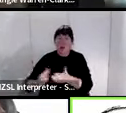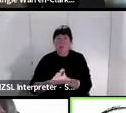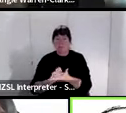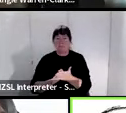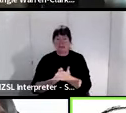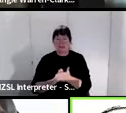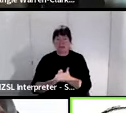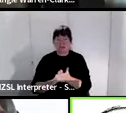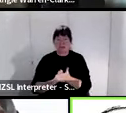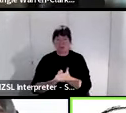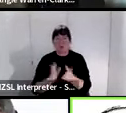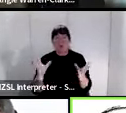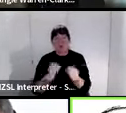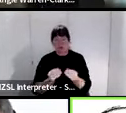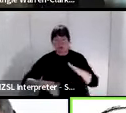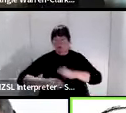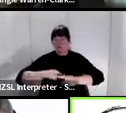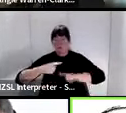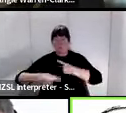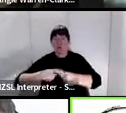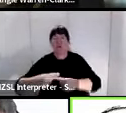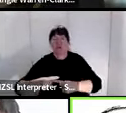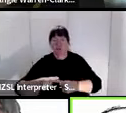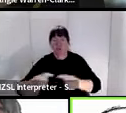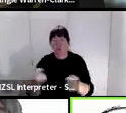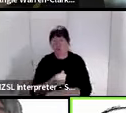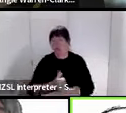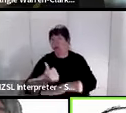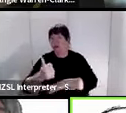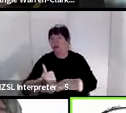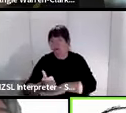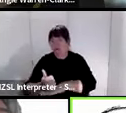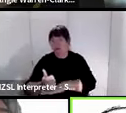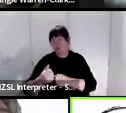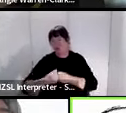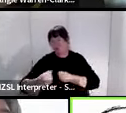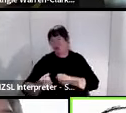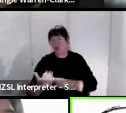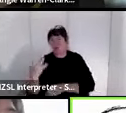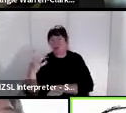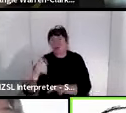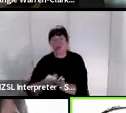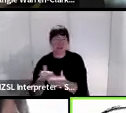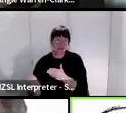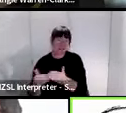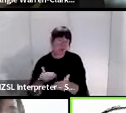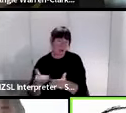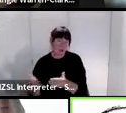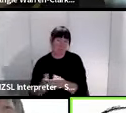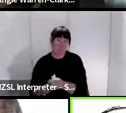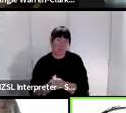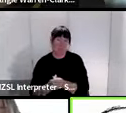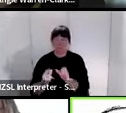up being 5 years by the time the changes get implemented. Amy, did you have anything you wanted to add?